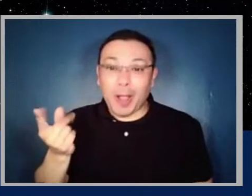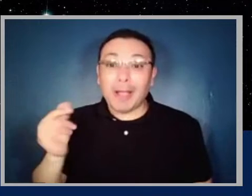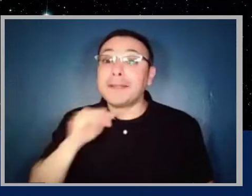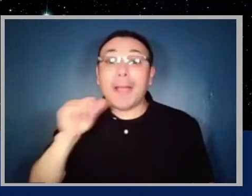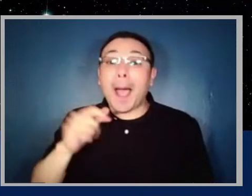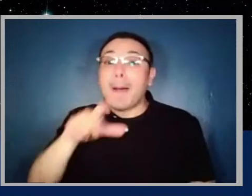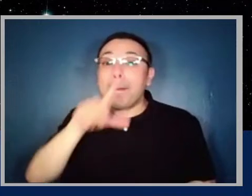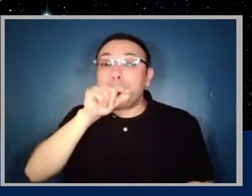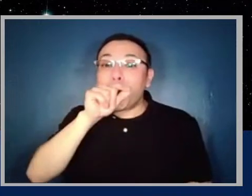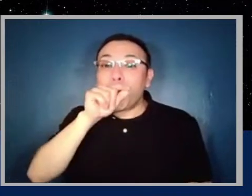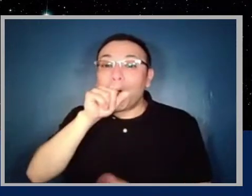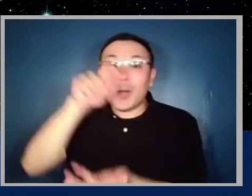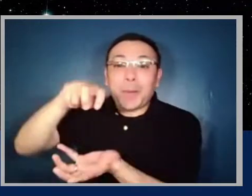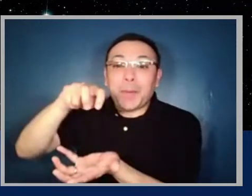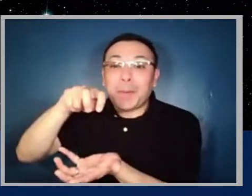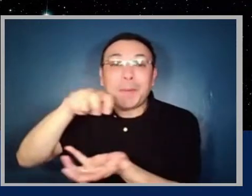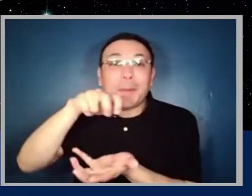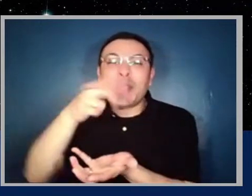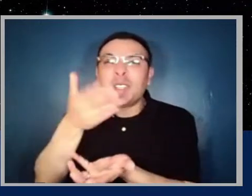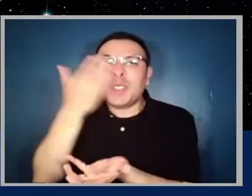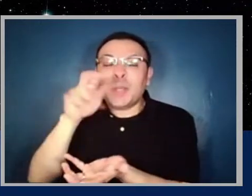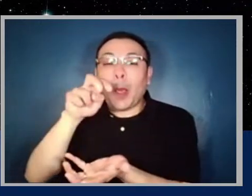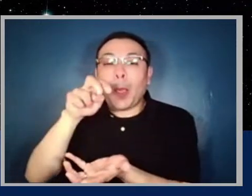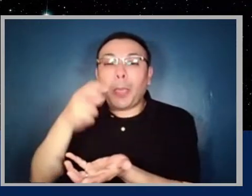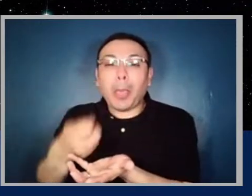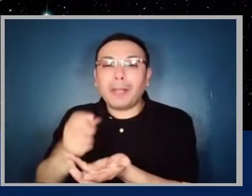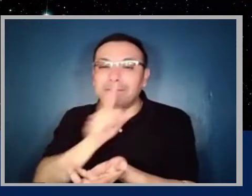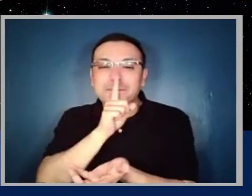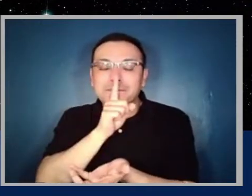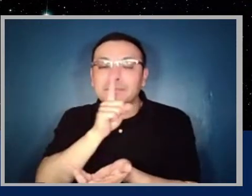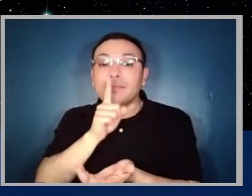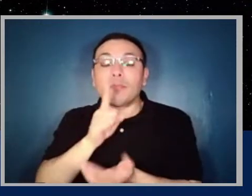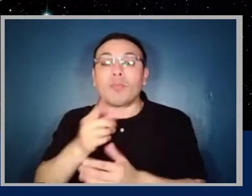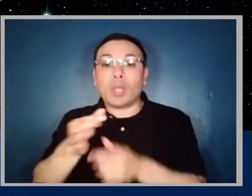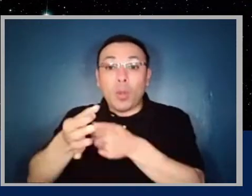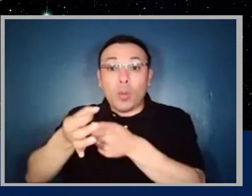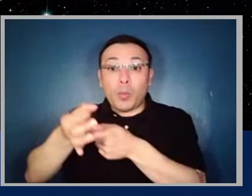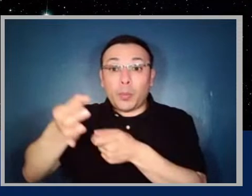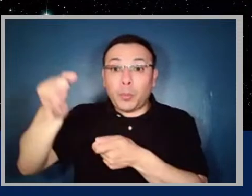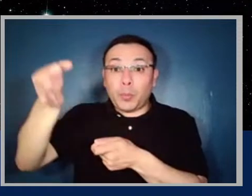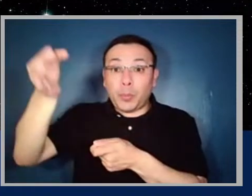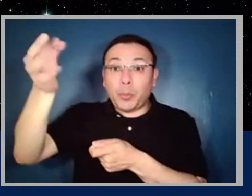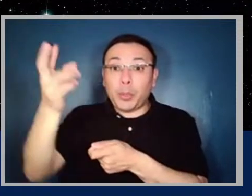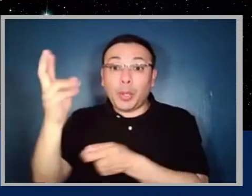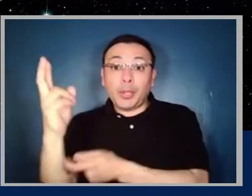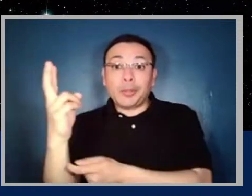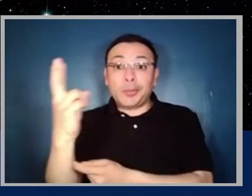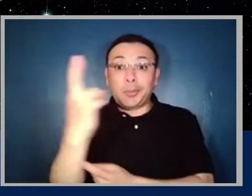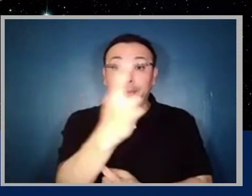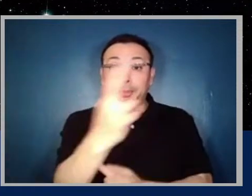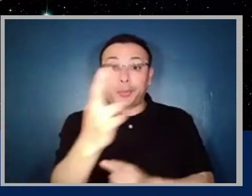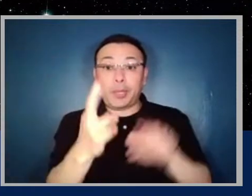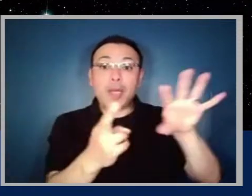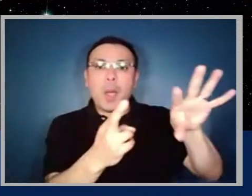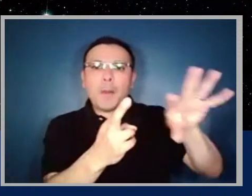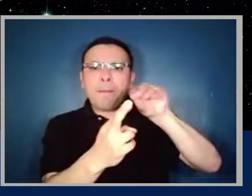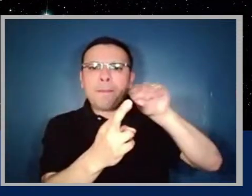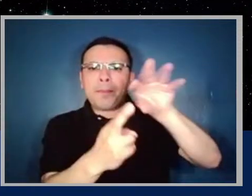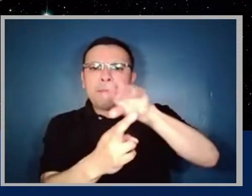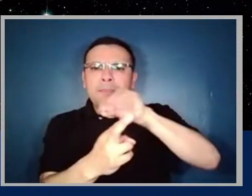specifically pulls in air. So they wave it around certain areas and it can pick up trace amounts of certain types